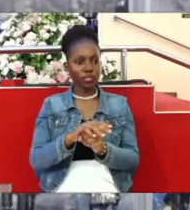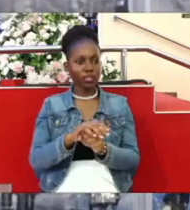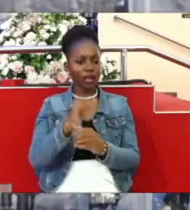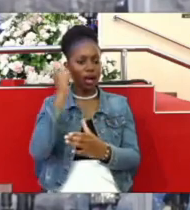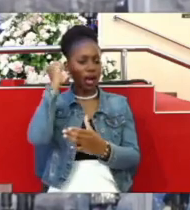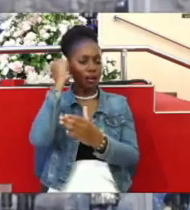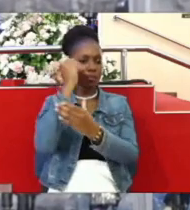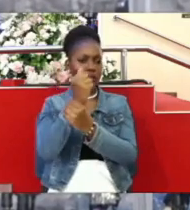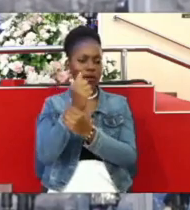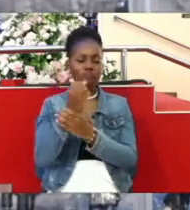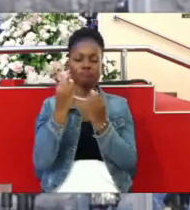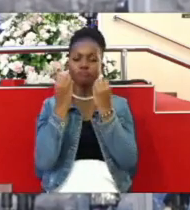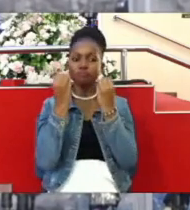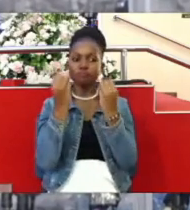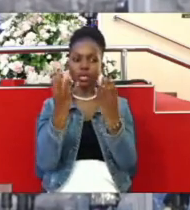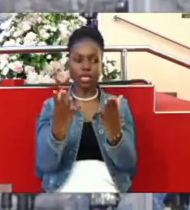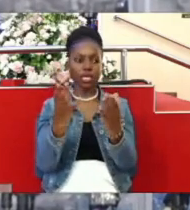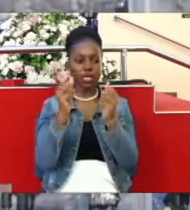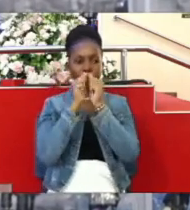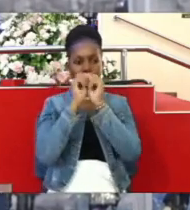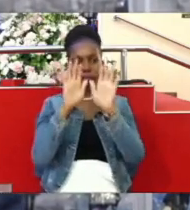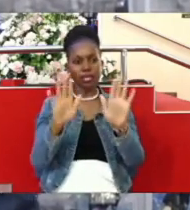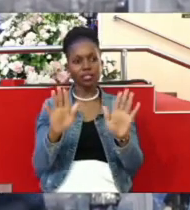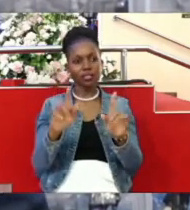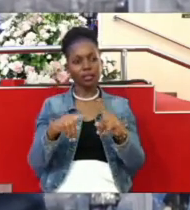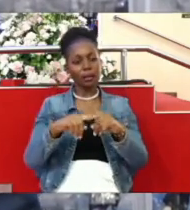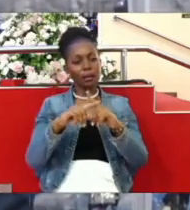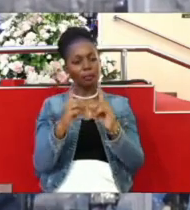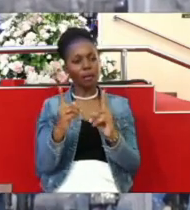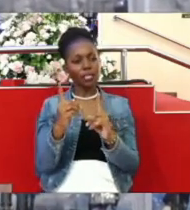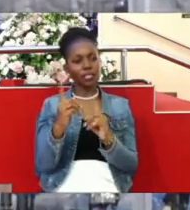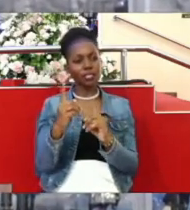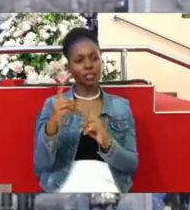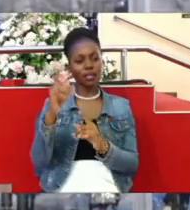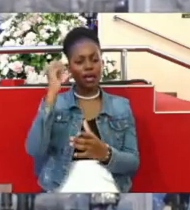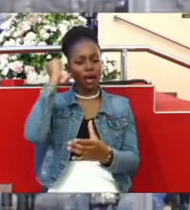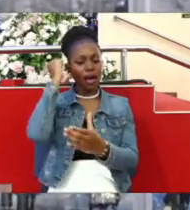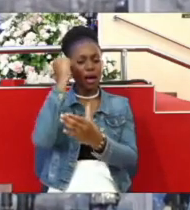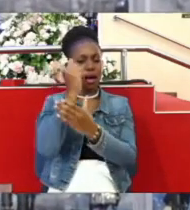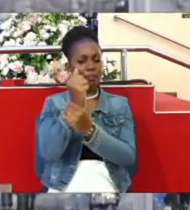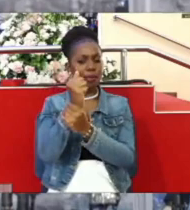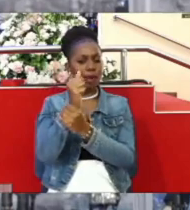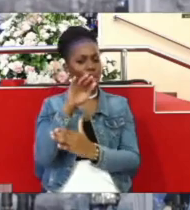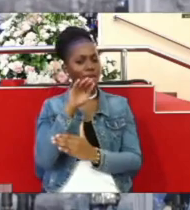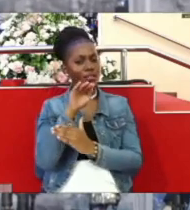blessings. But then Abraham is asking God.